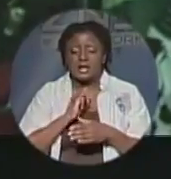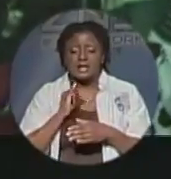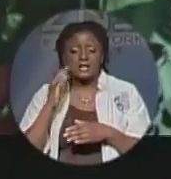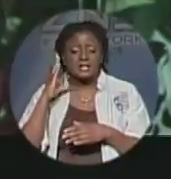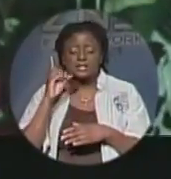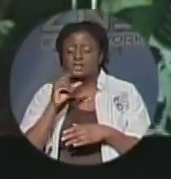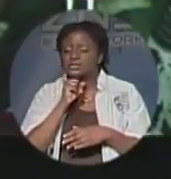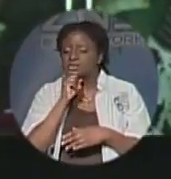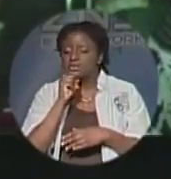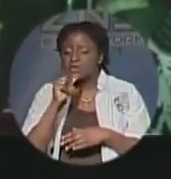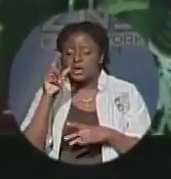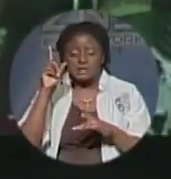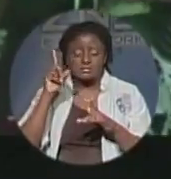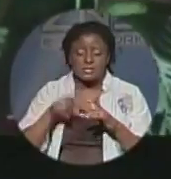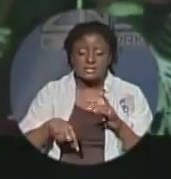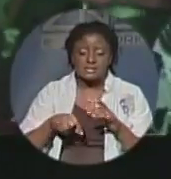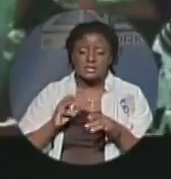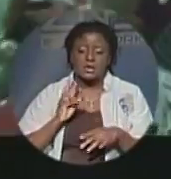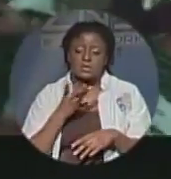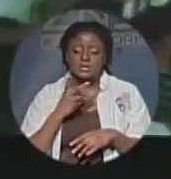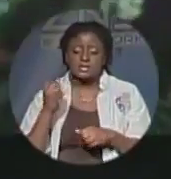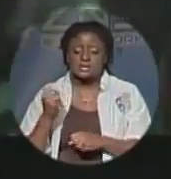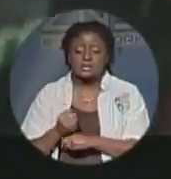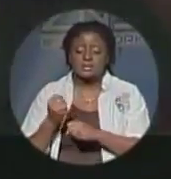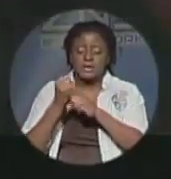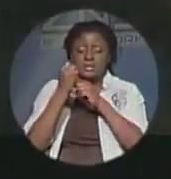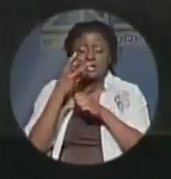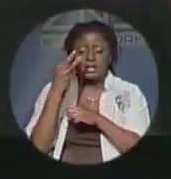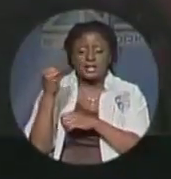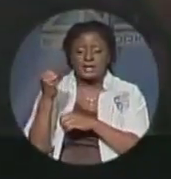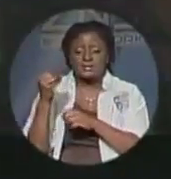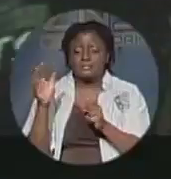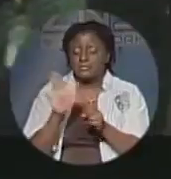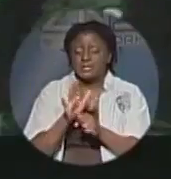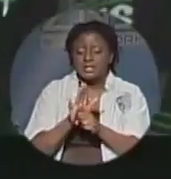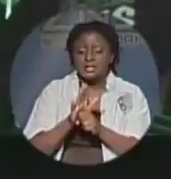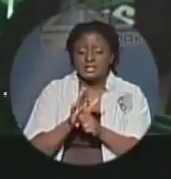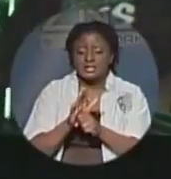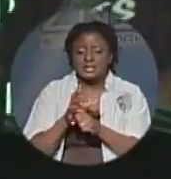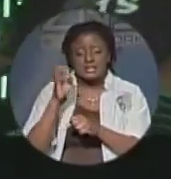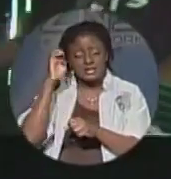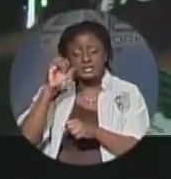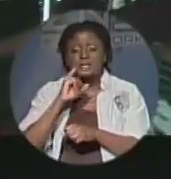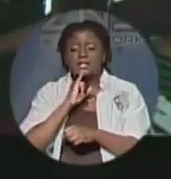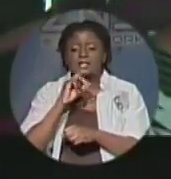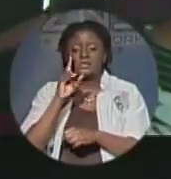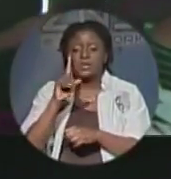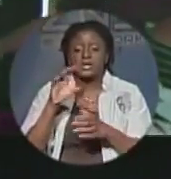We supported him wholeheartedly, and no doubt, he is one of our